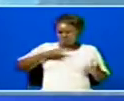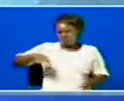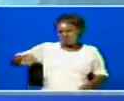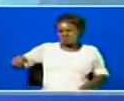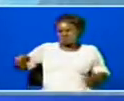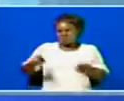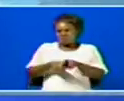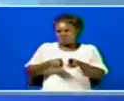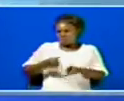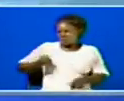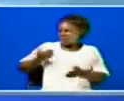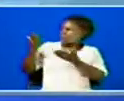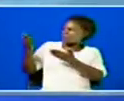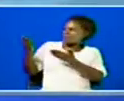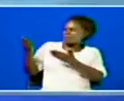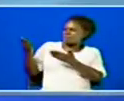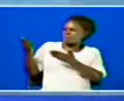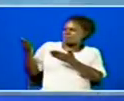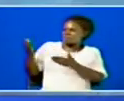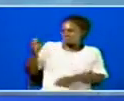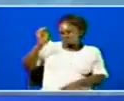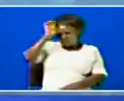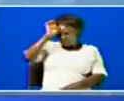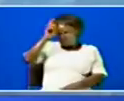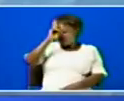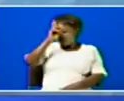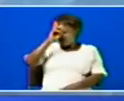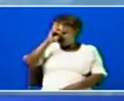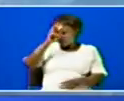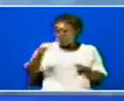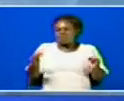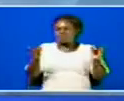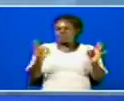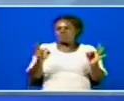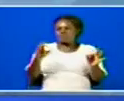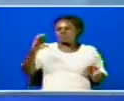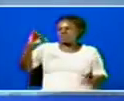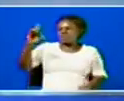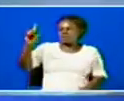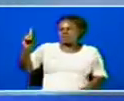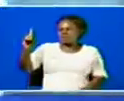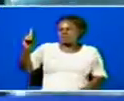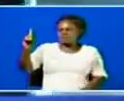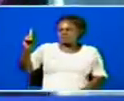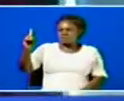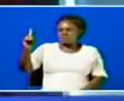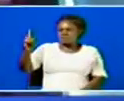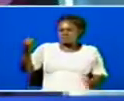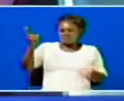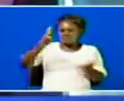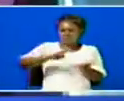Meanwhile, CTNA case has been reported at Eldoret Police Station with officers from the Criminal Investigation Department